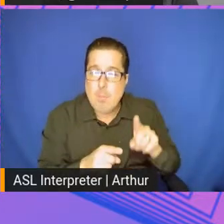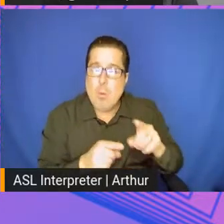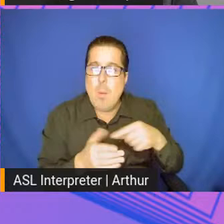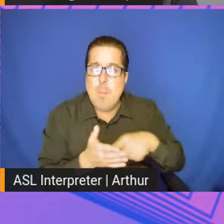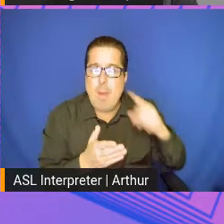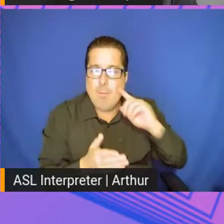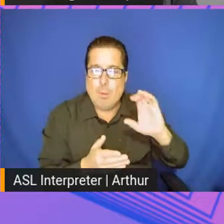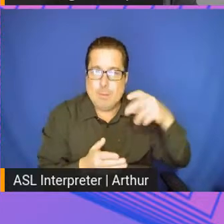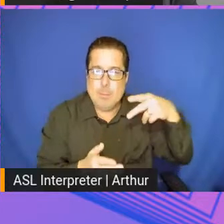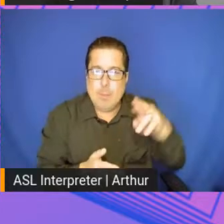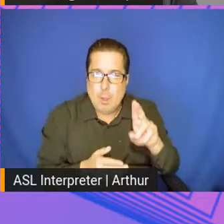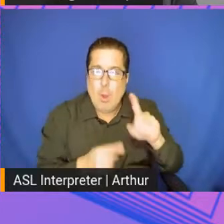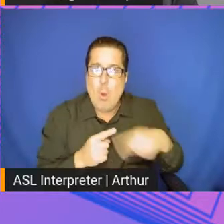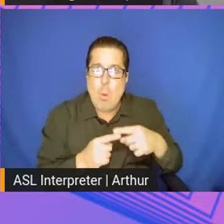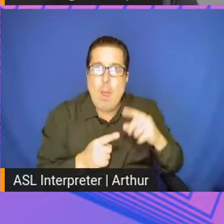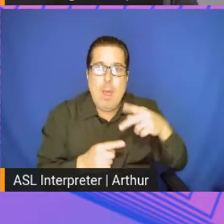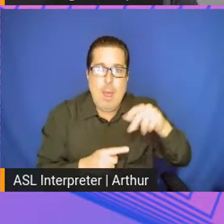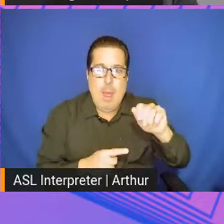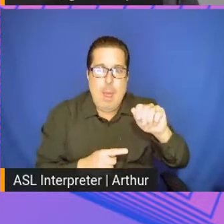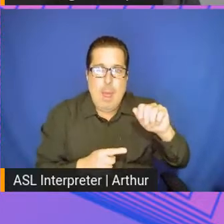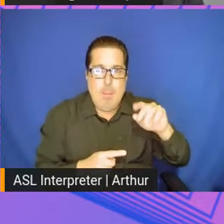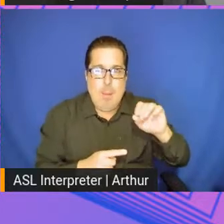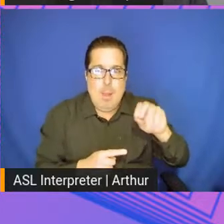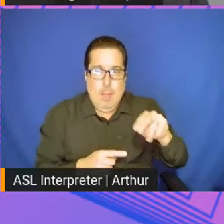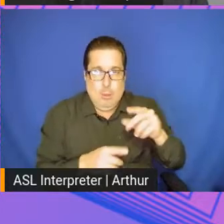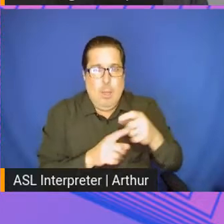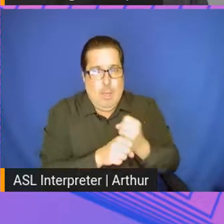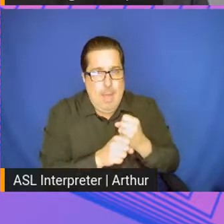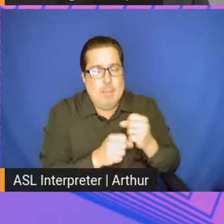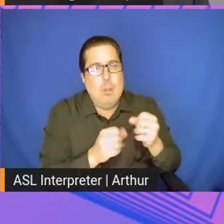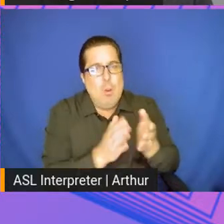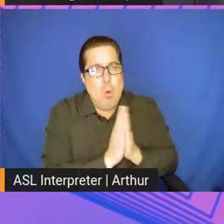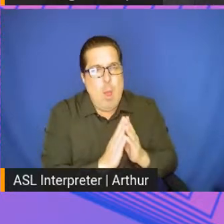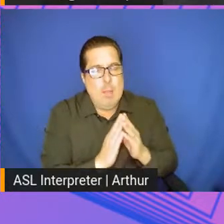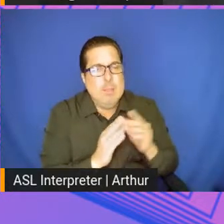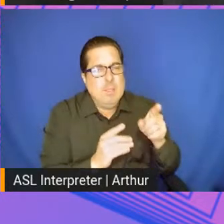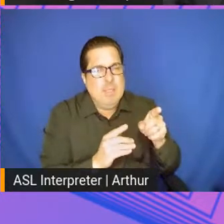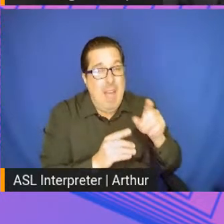application gets a request. If we could actually go back one slide,